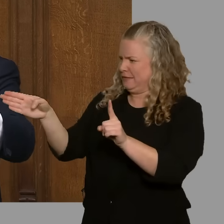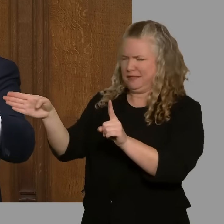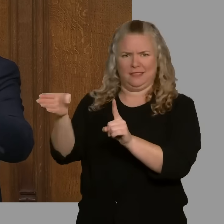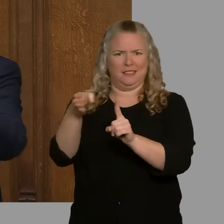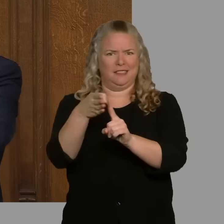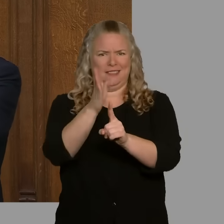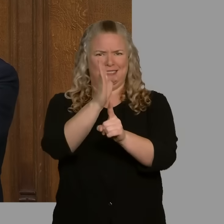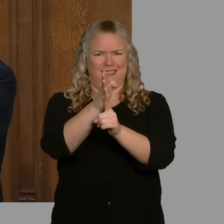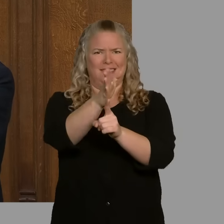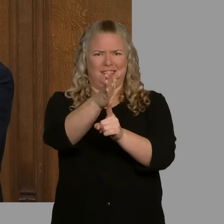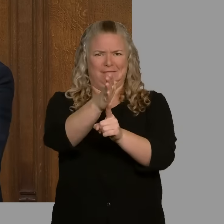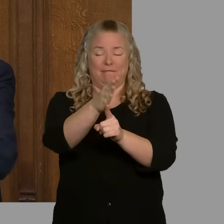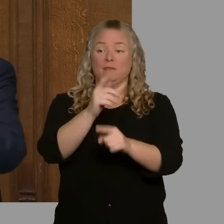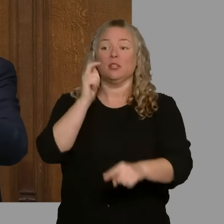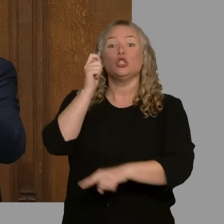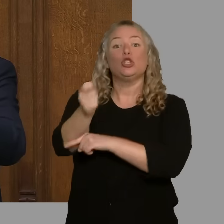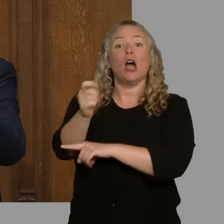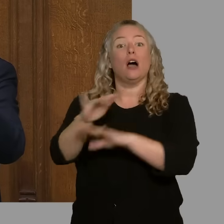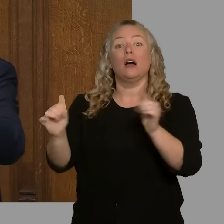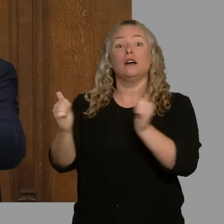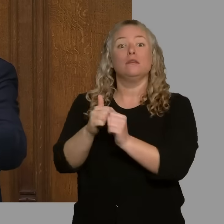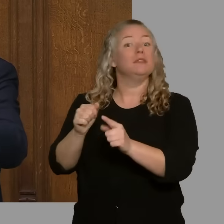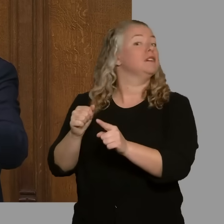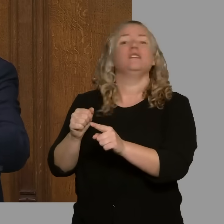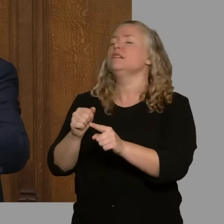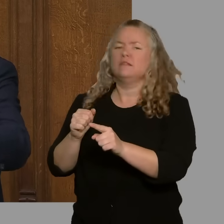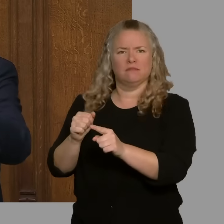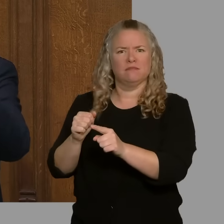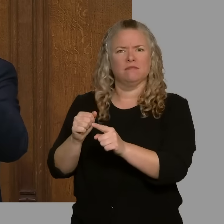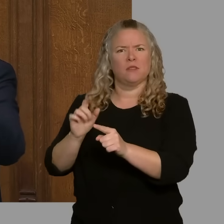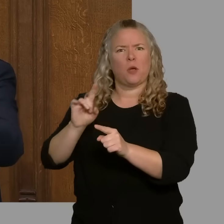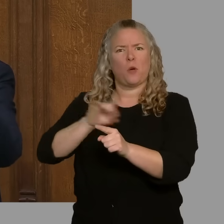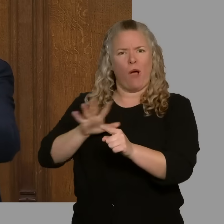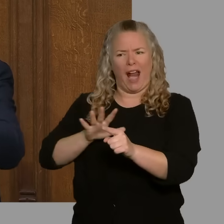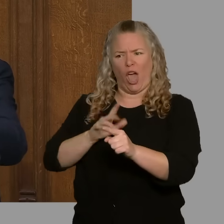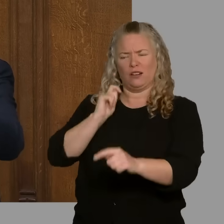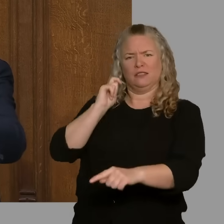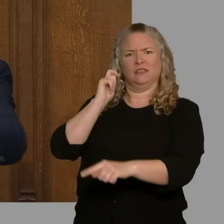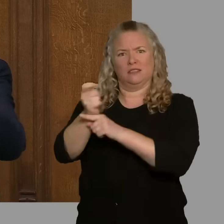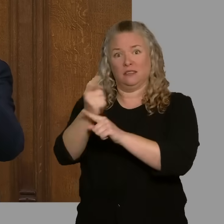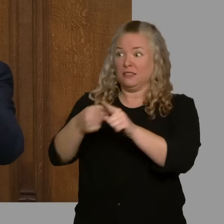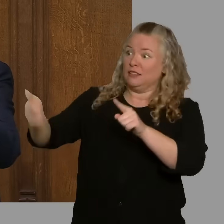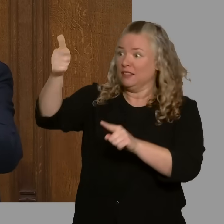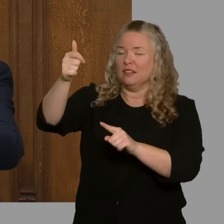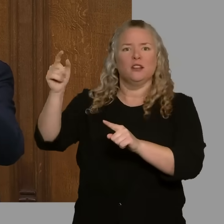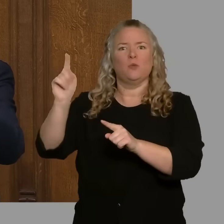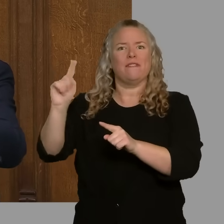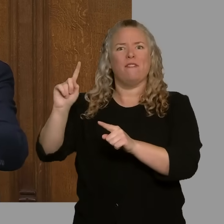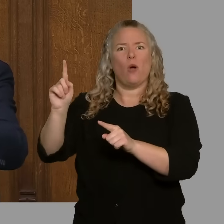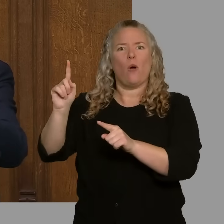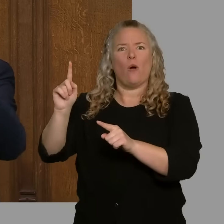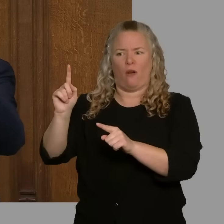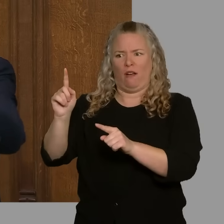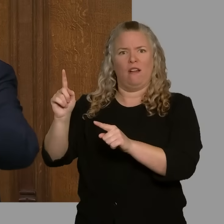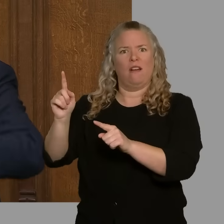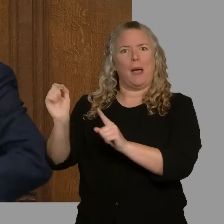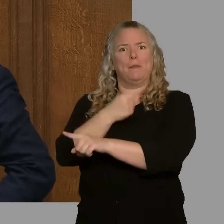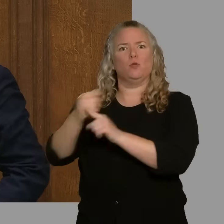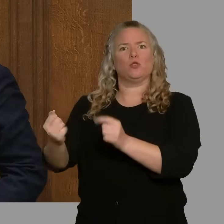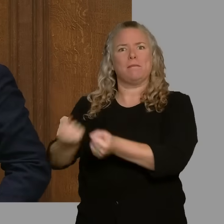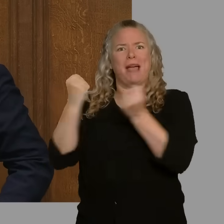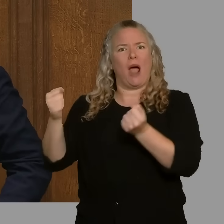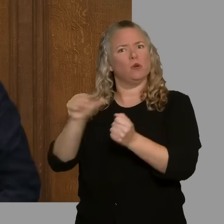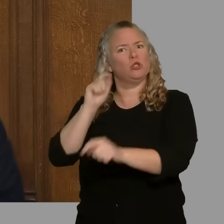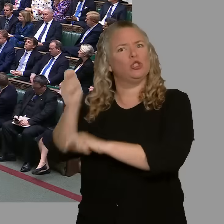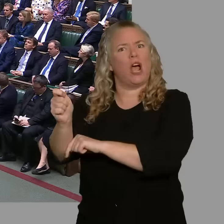about evidence, the real question is what political direction did this government give to their officials before they